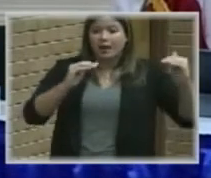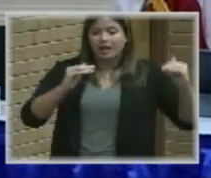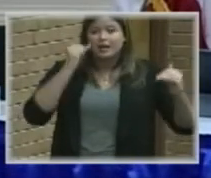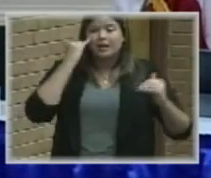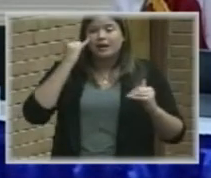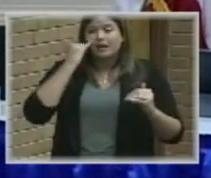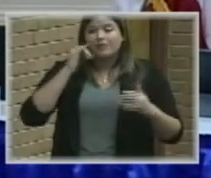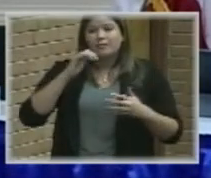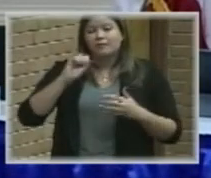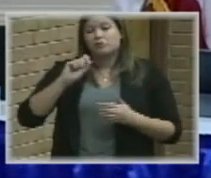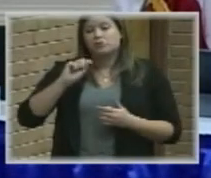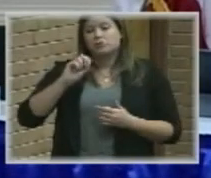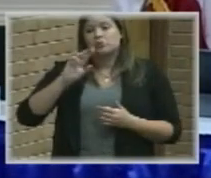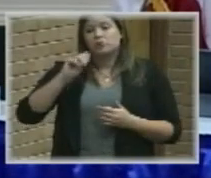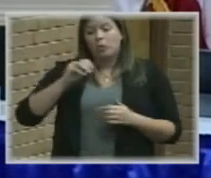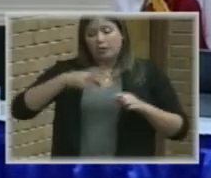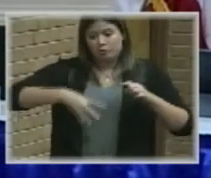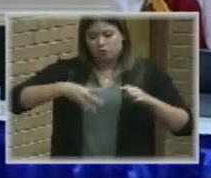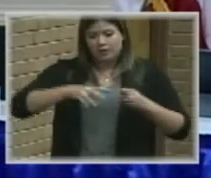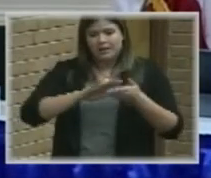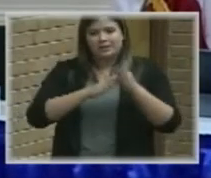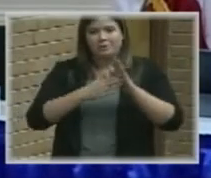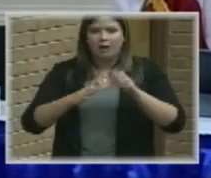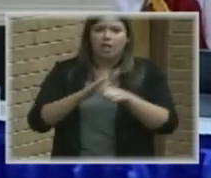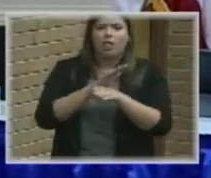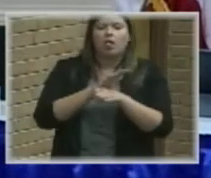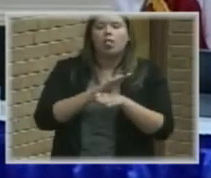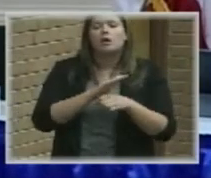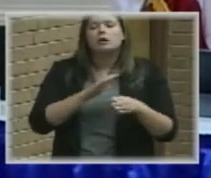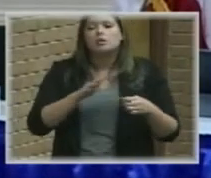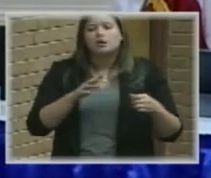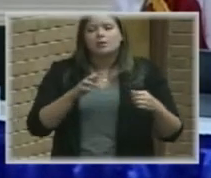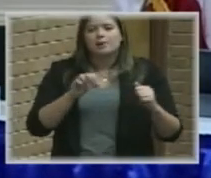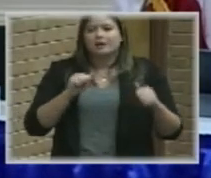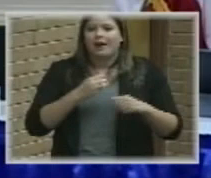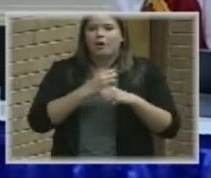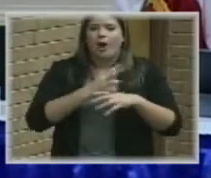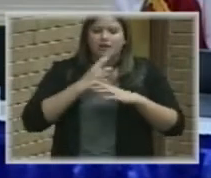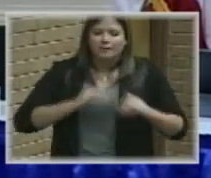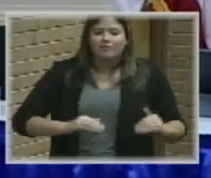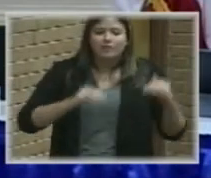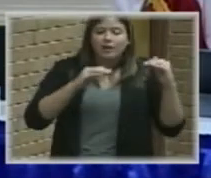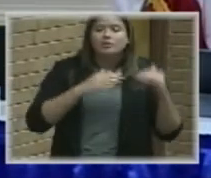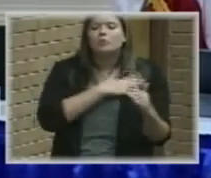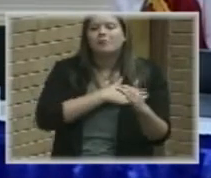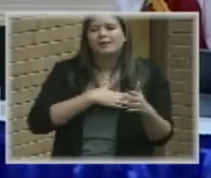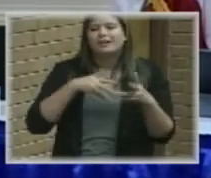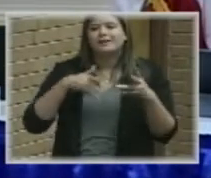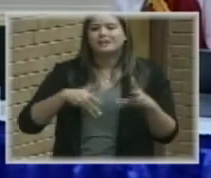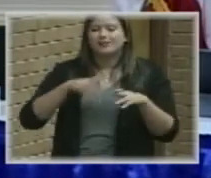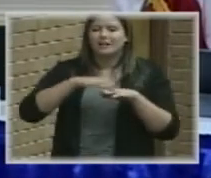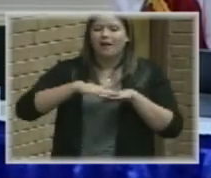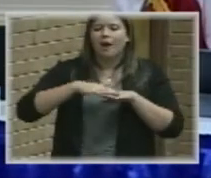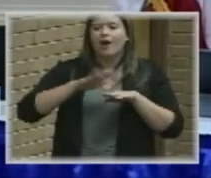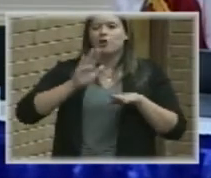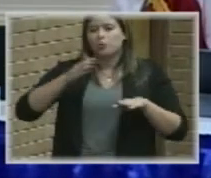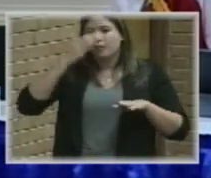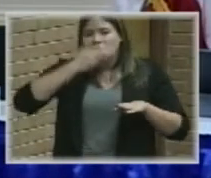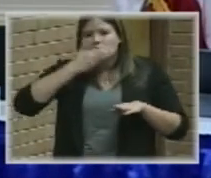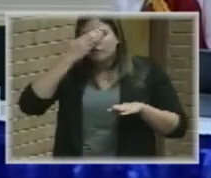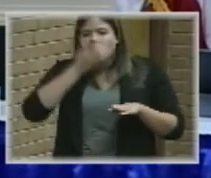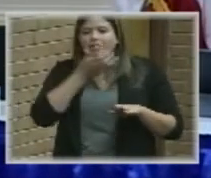flooded. So please put those leaves and lawn debris on your front